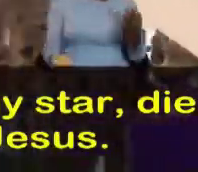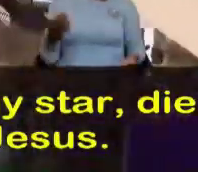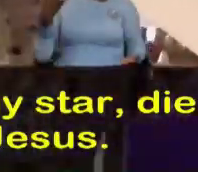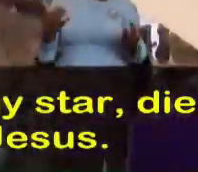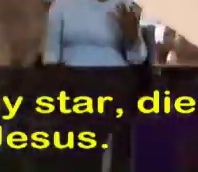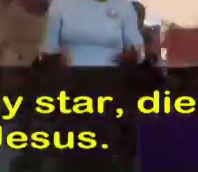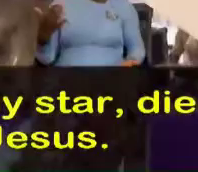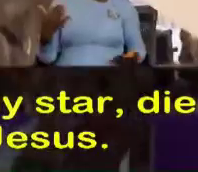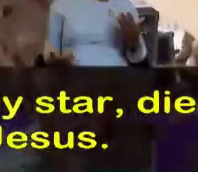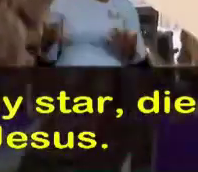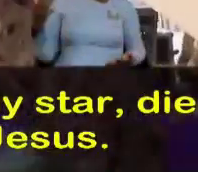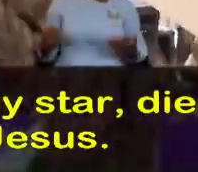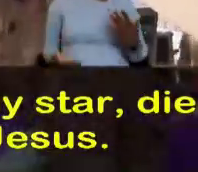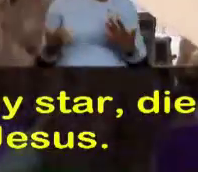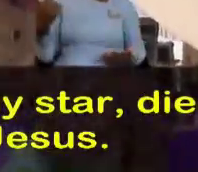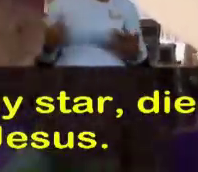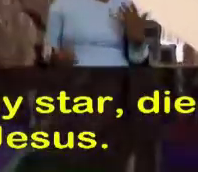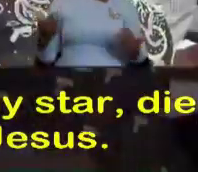Eku ni pa ina.